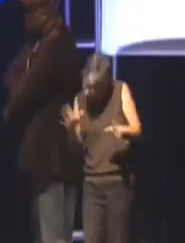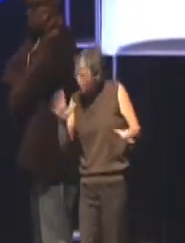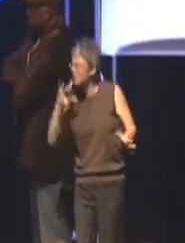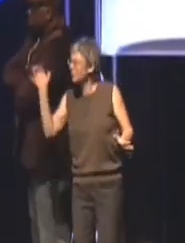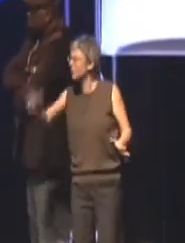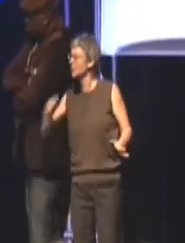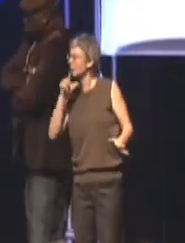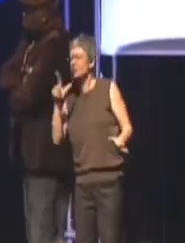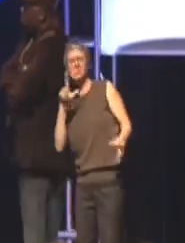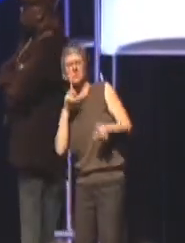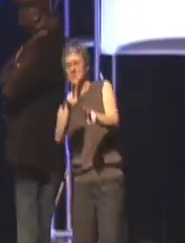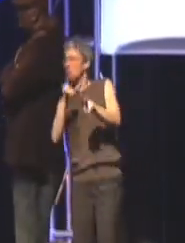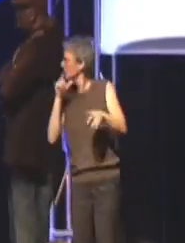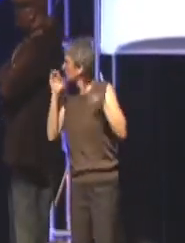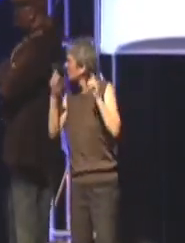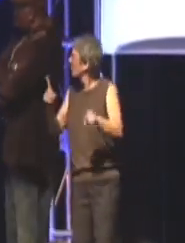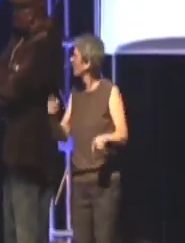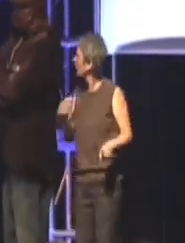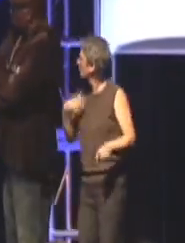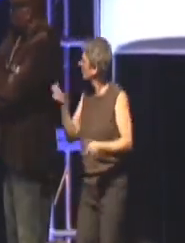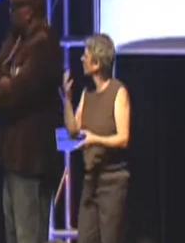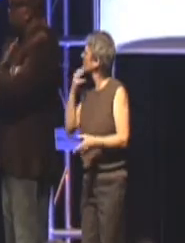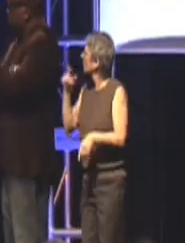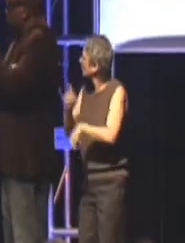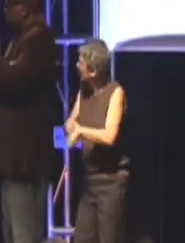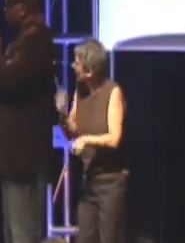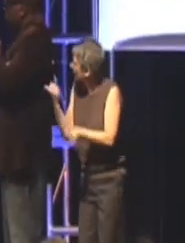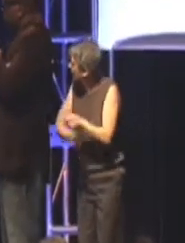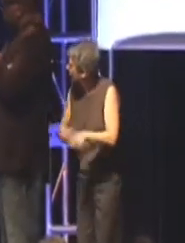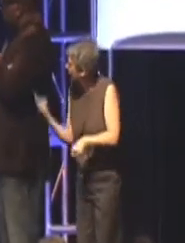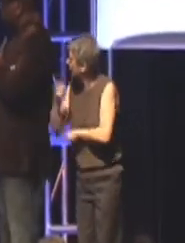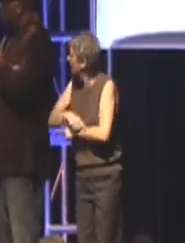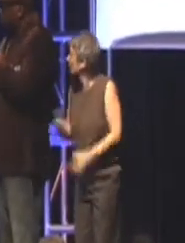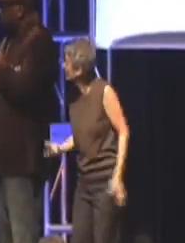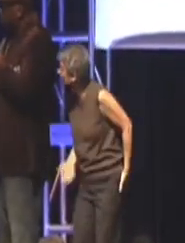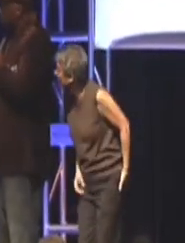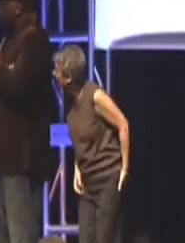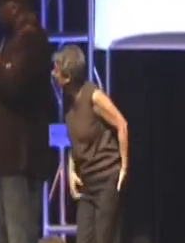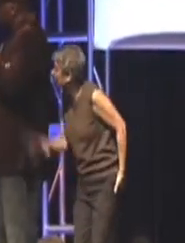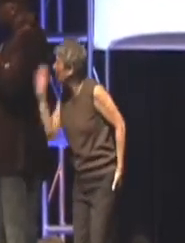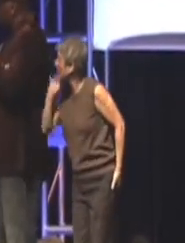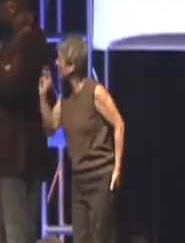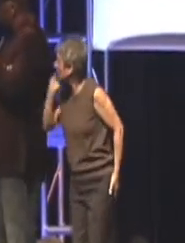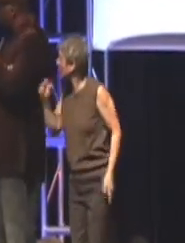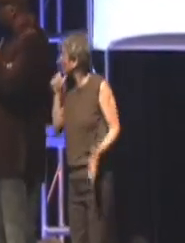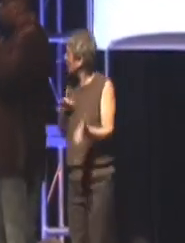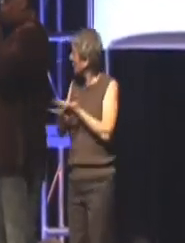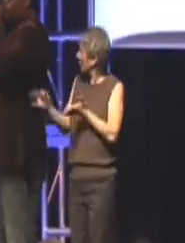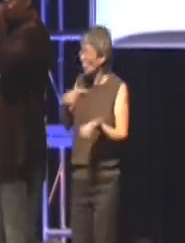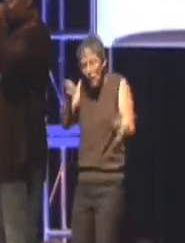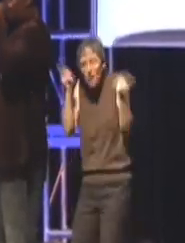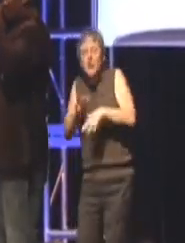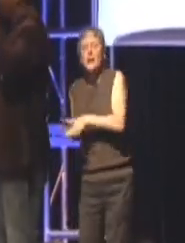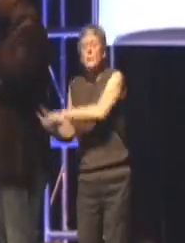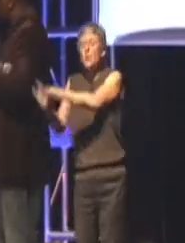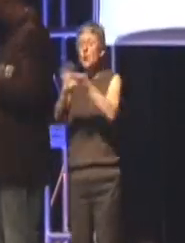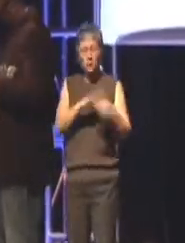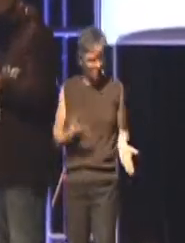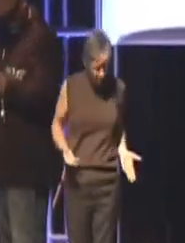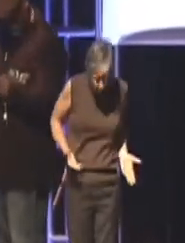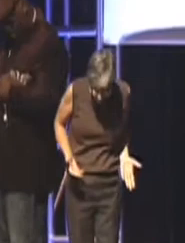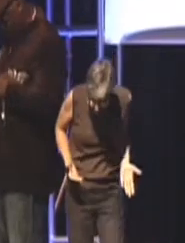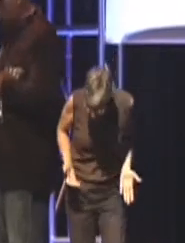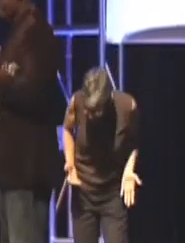showing intimidation. We're working three times harder and we educate. Experience don't count. Where's collaboration? Why?